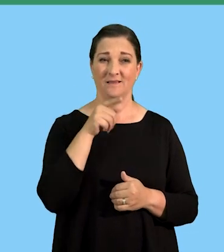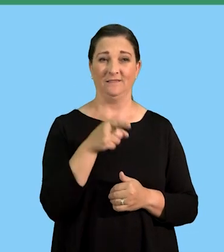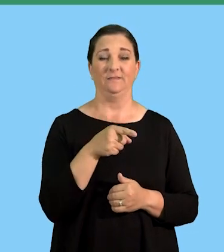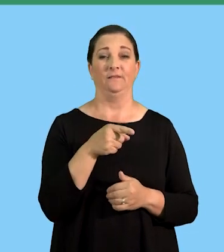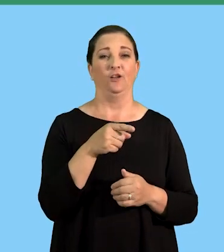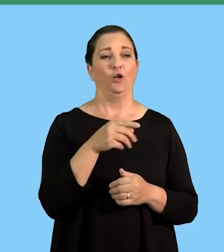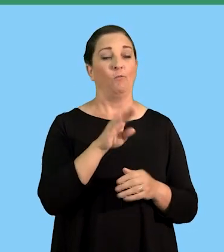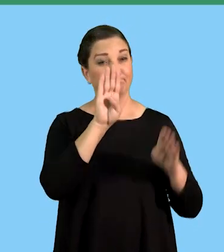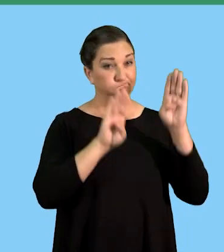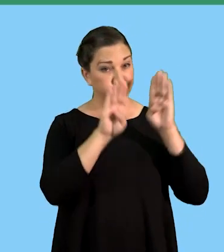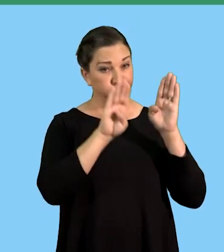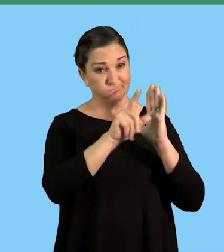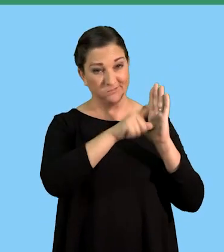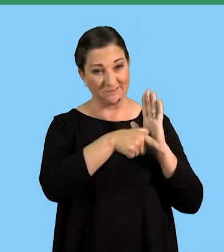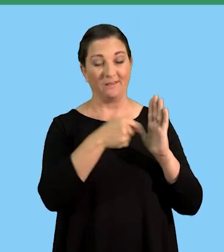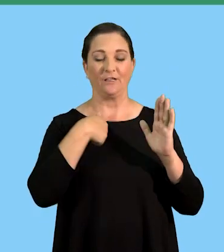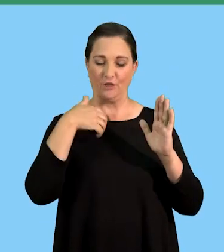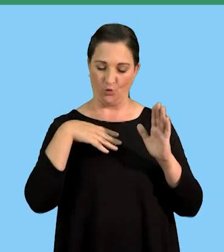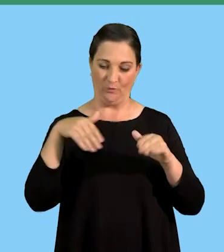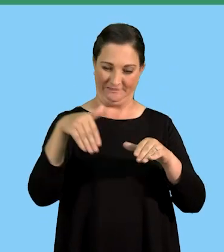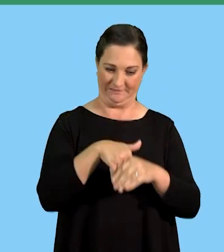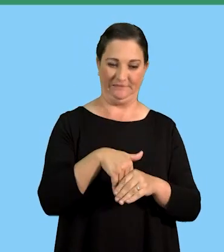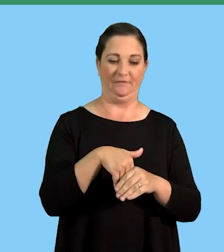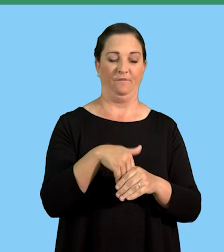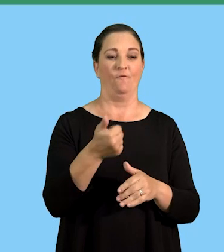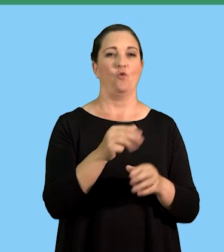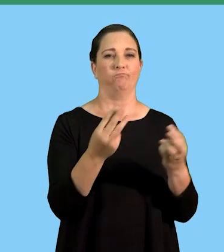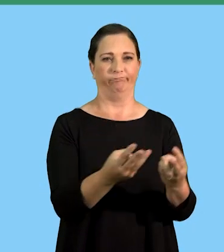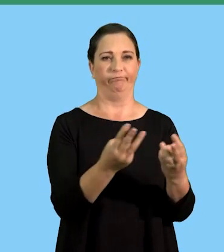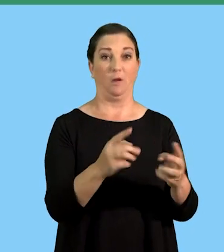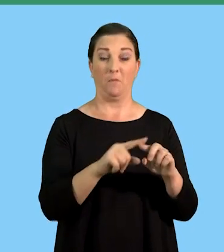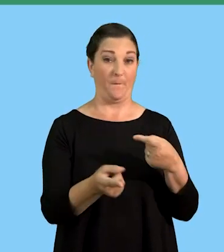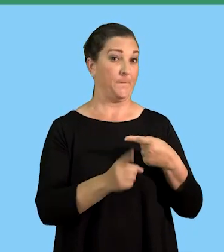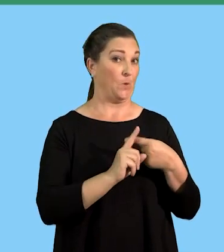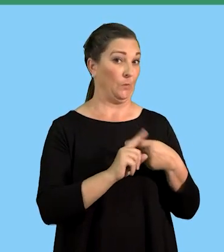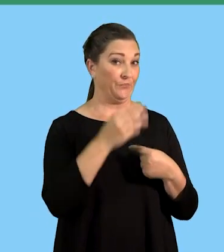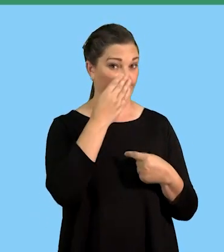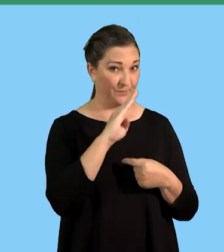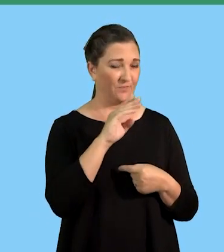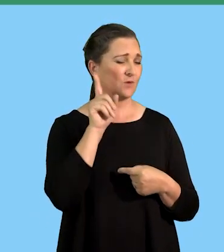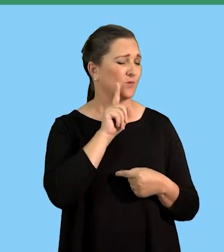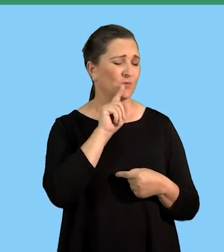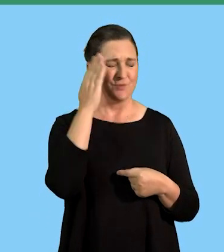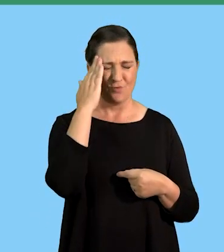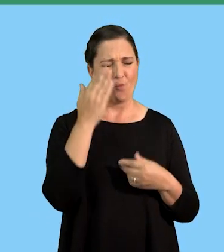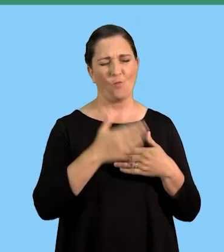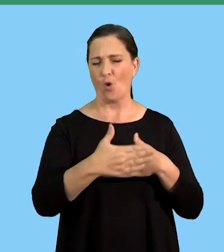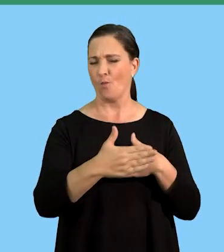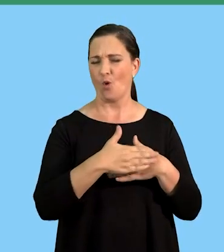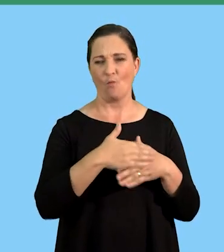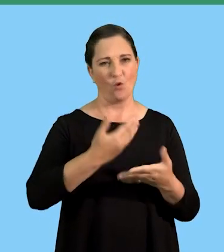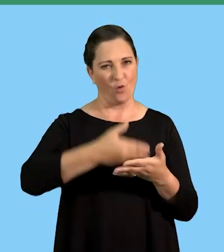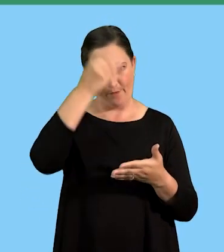in managing his employees. He has a positive attitude and knows that there is always more to